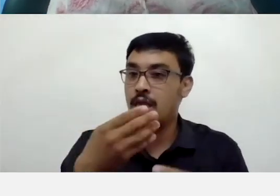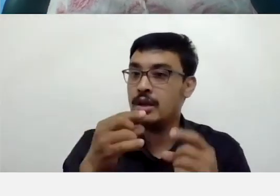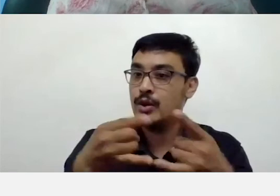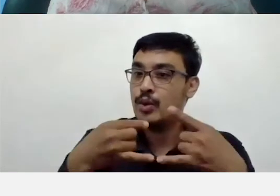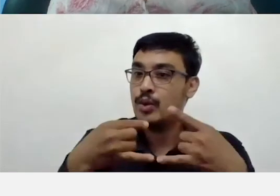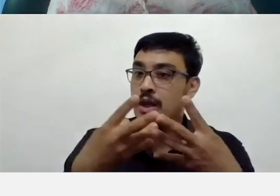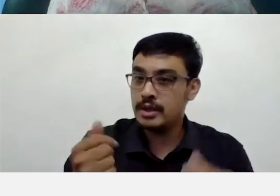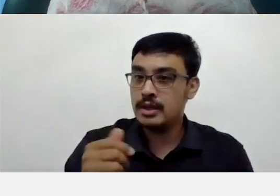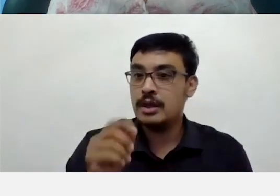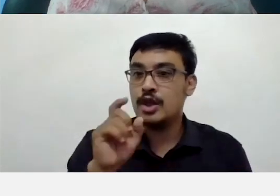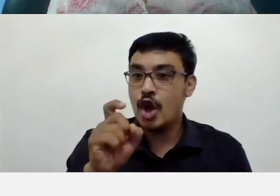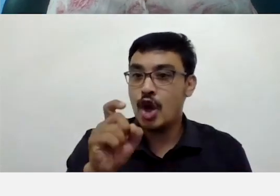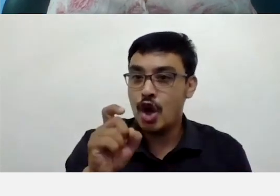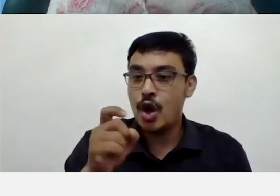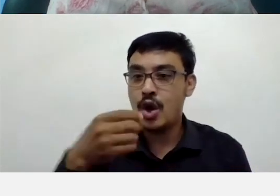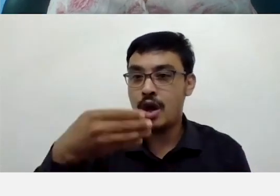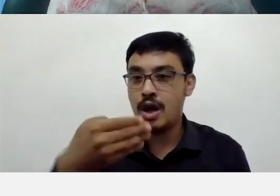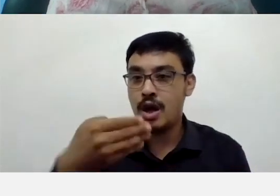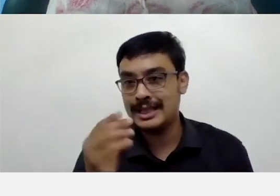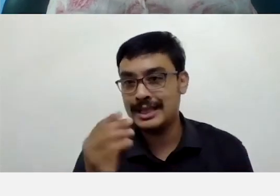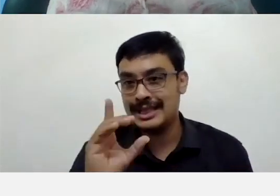is Nepal Bhasa.